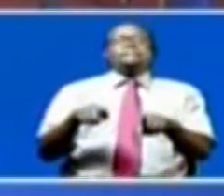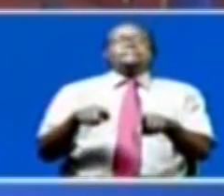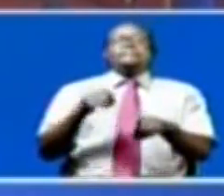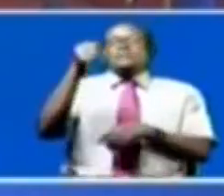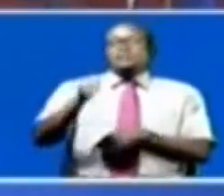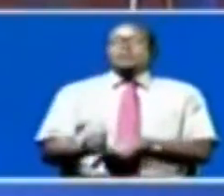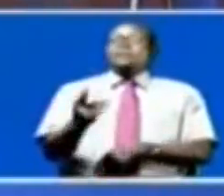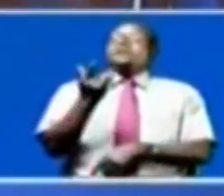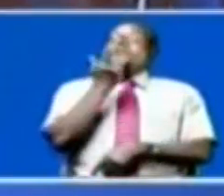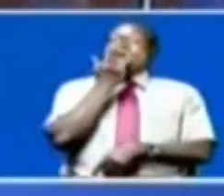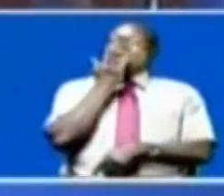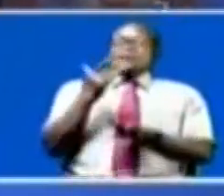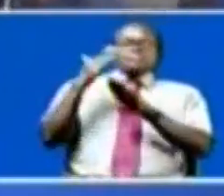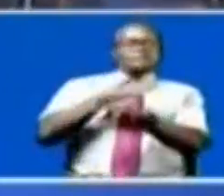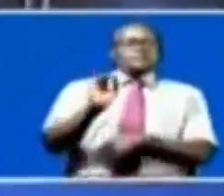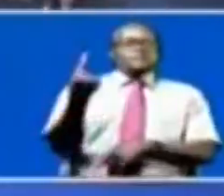South Nyanza.